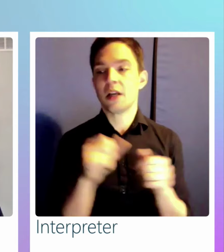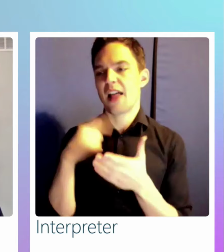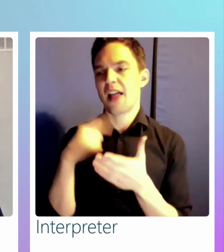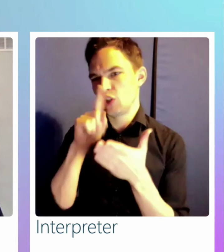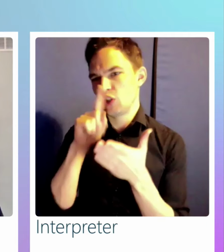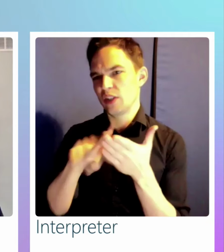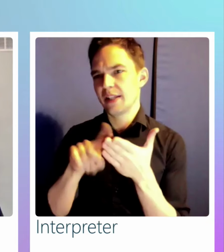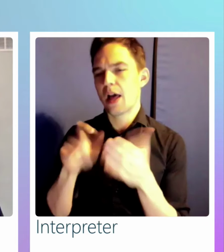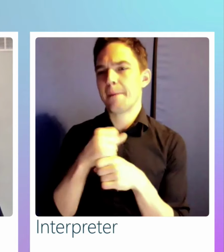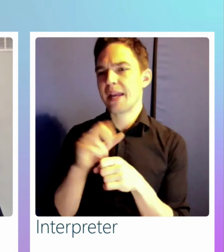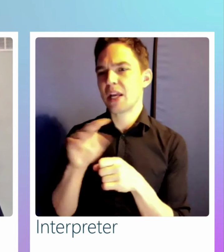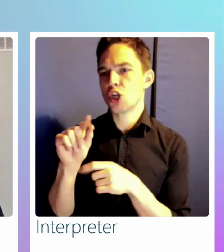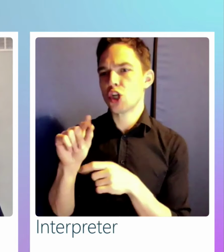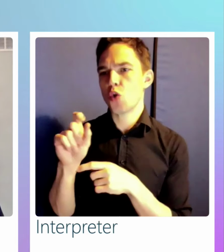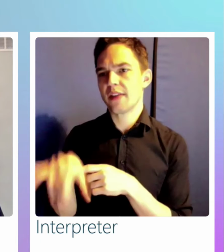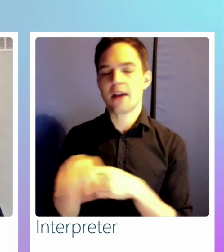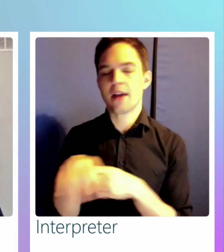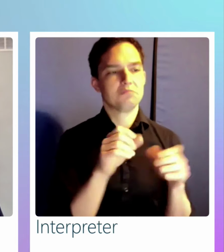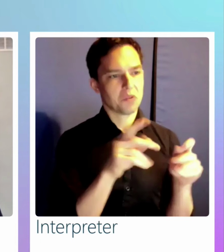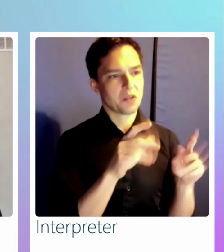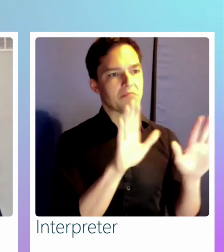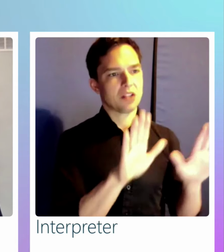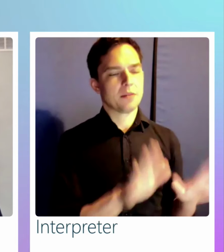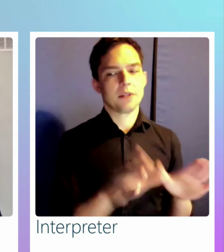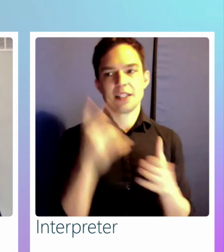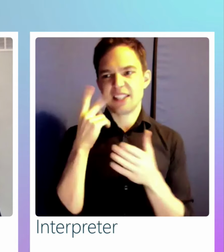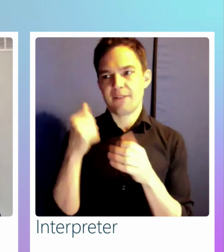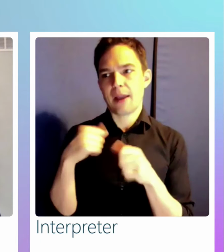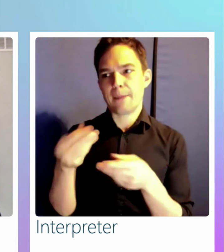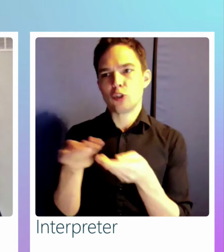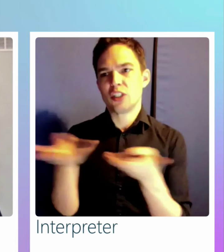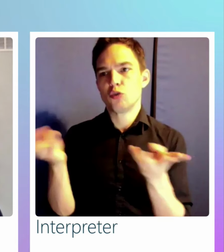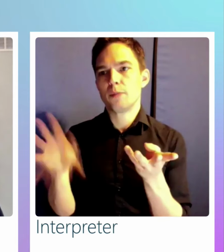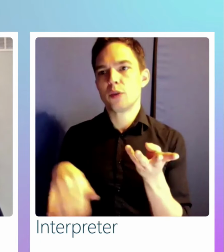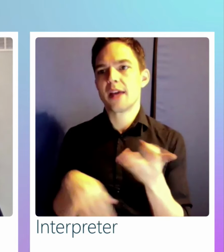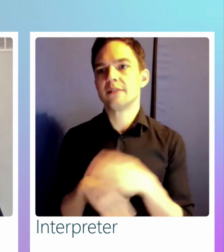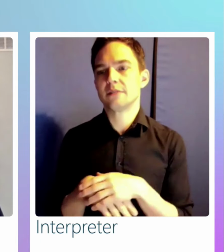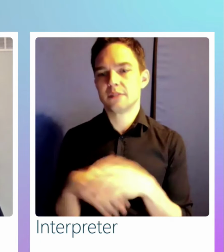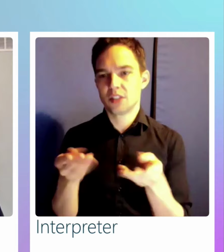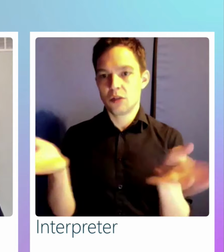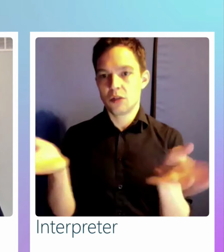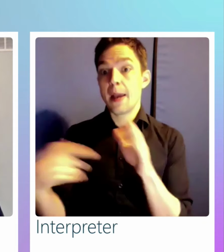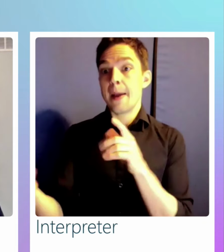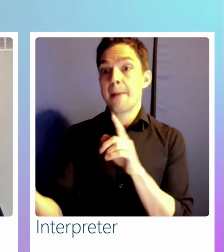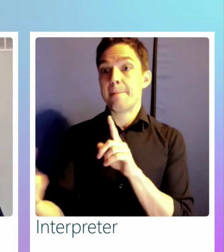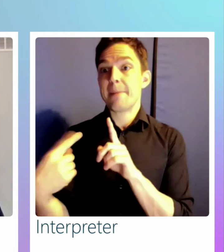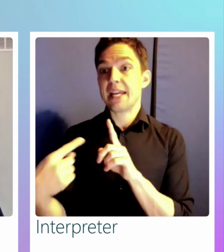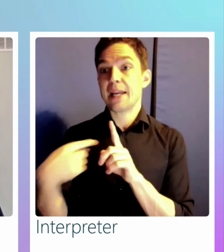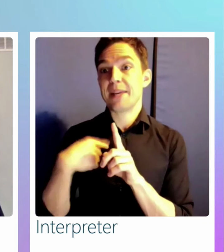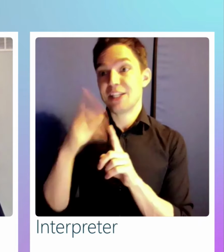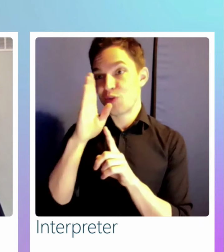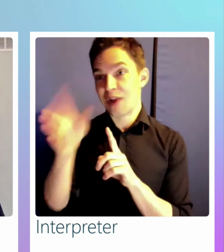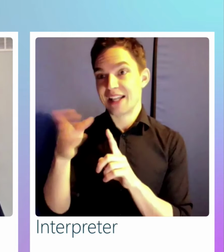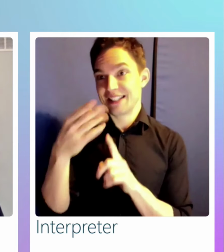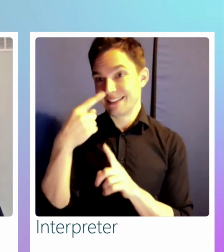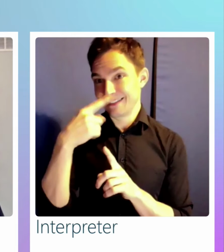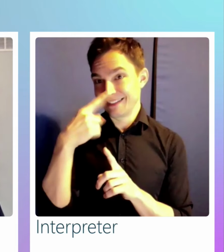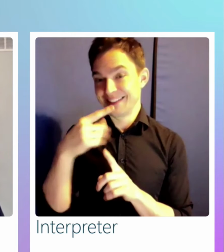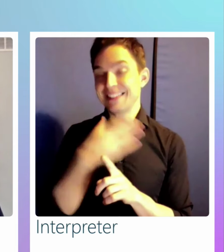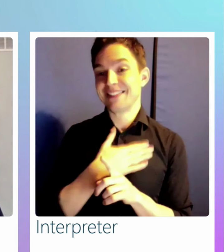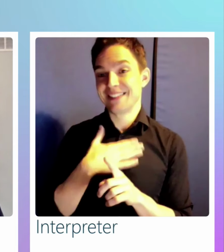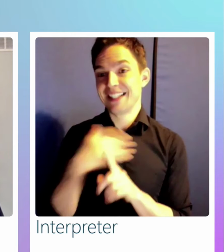make a note of that. Okay, awesome. See if we can distribute that. Please ping me directly. I'll be sure